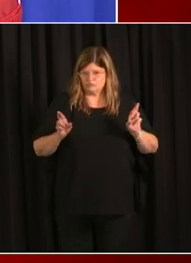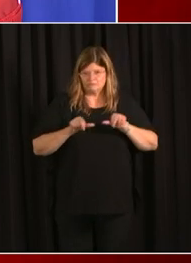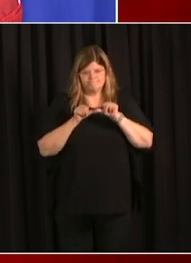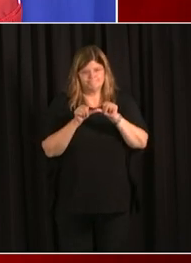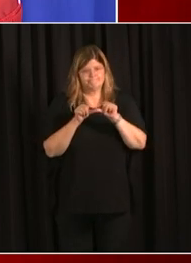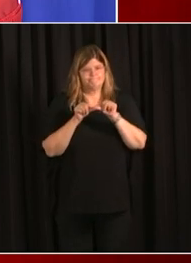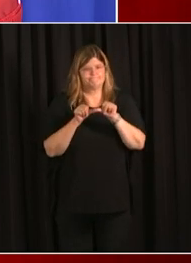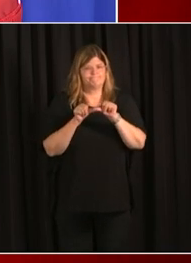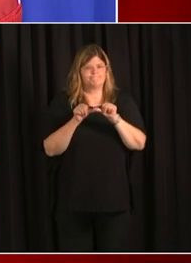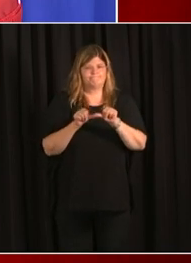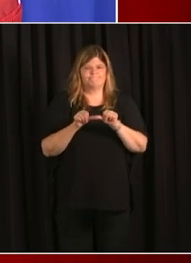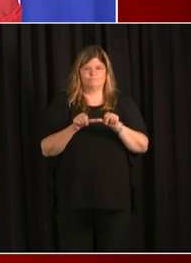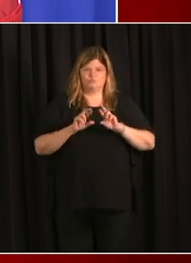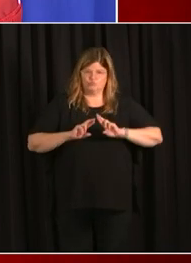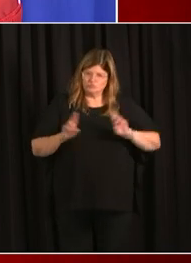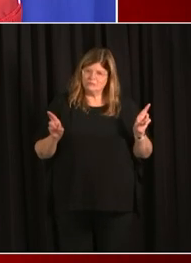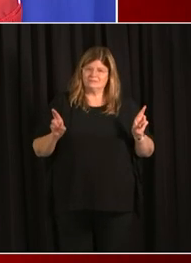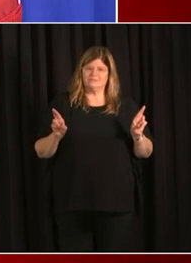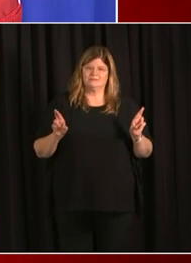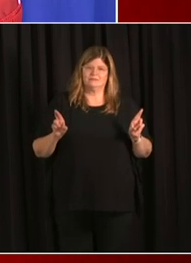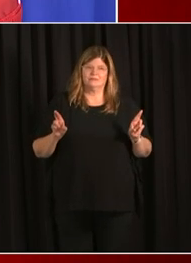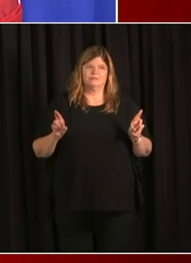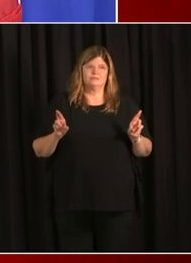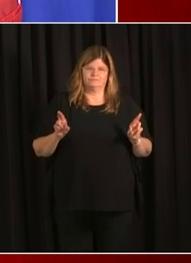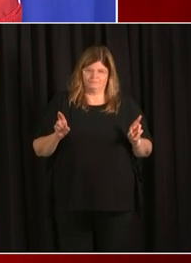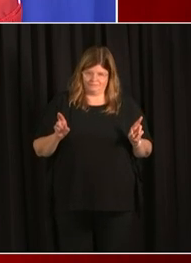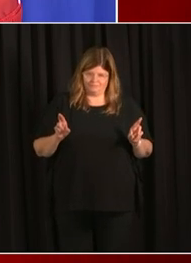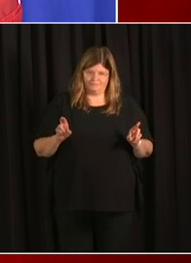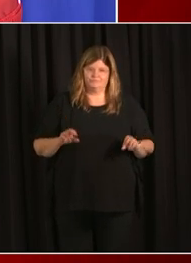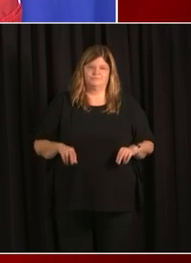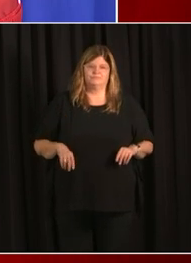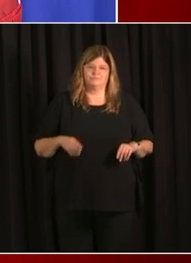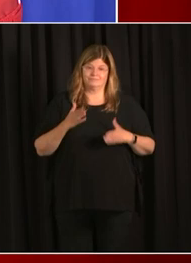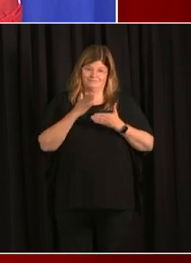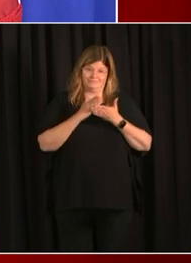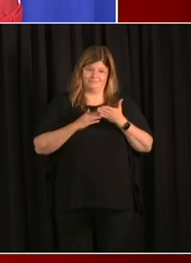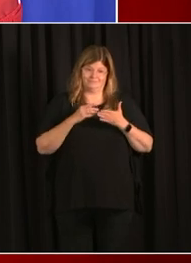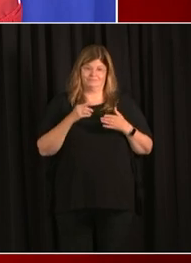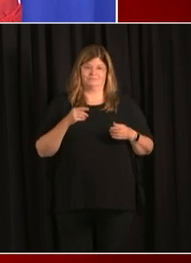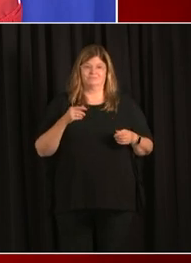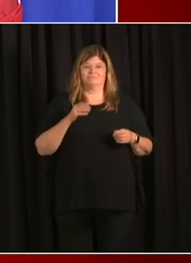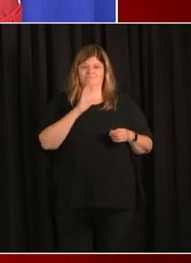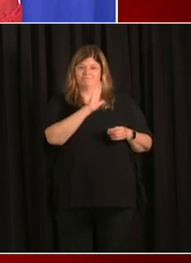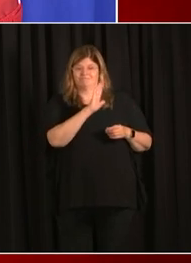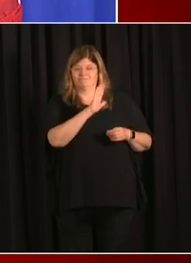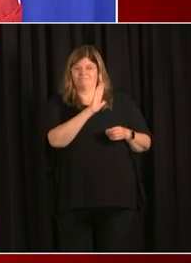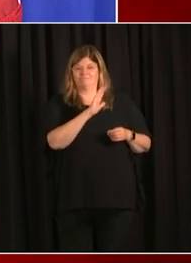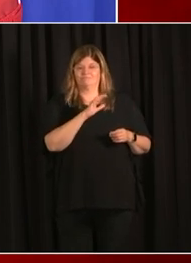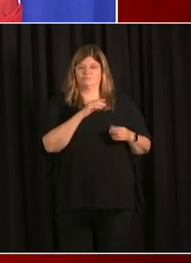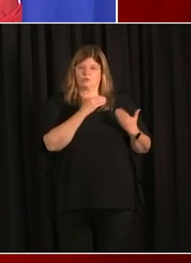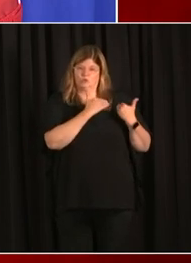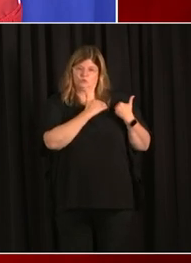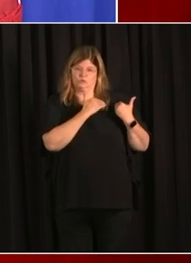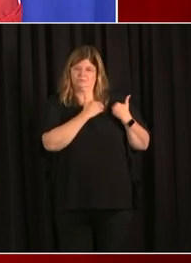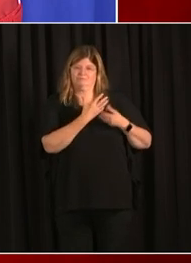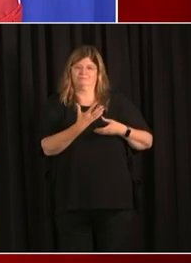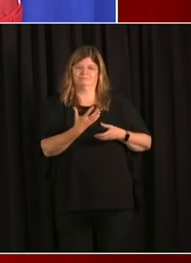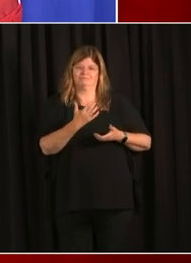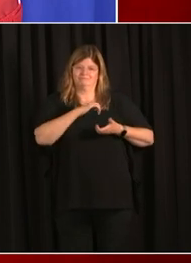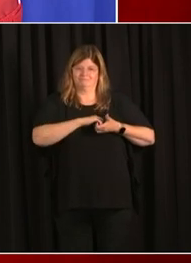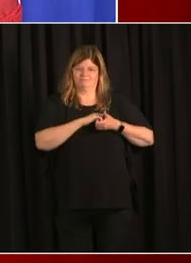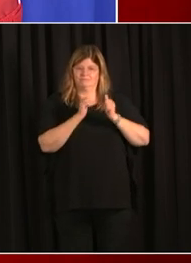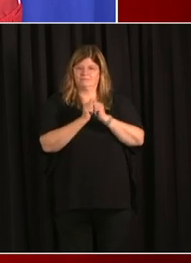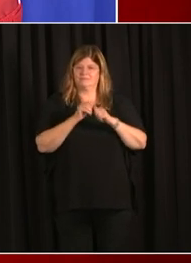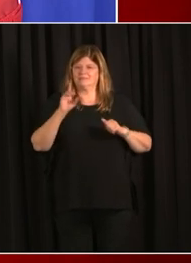workforce readiness, and part of Director Geldart's charge is to work with DCPS to